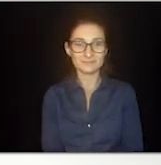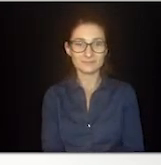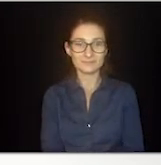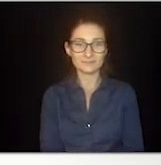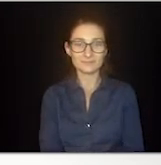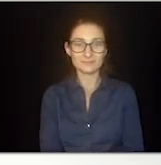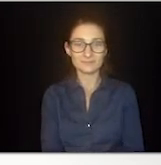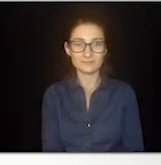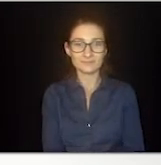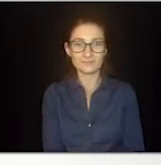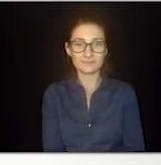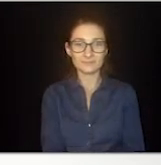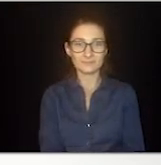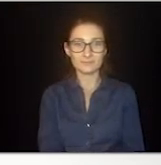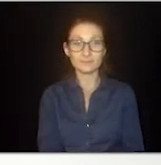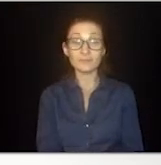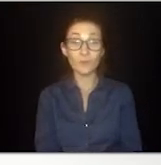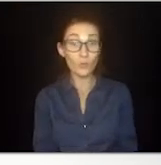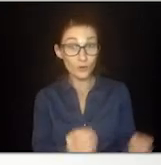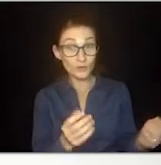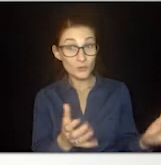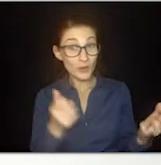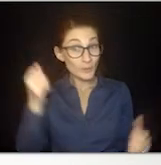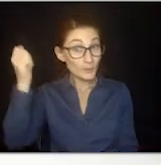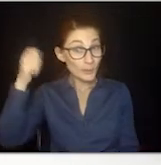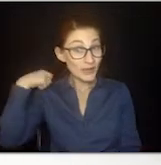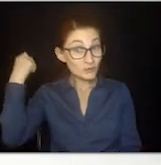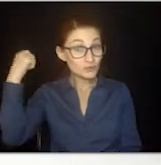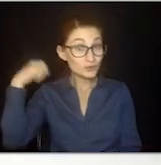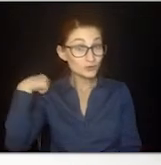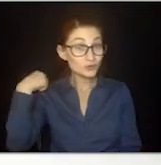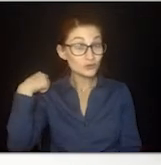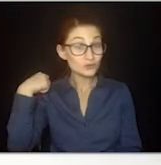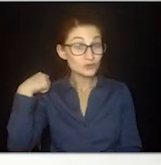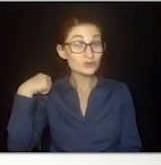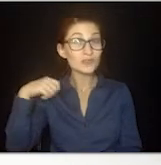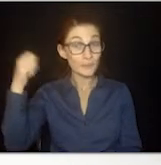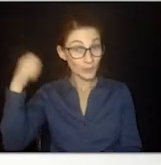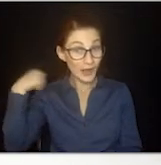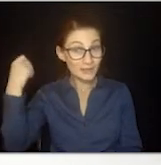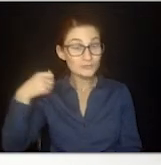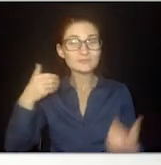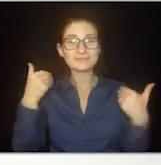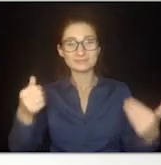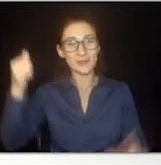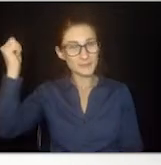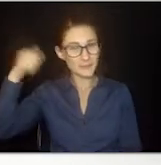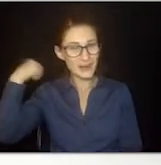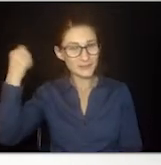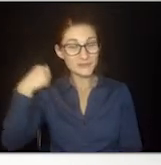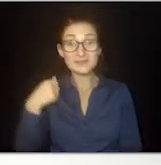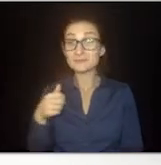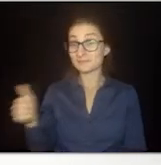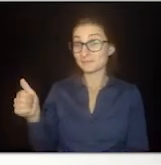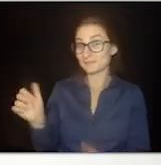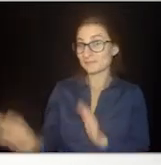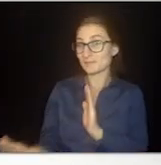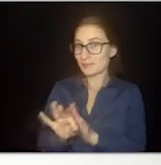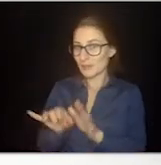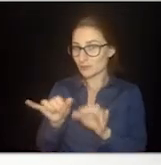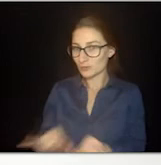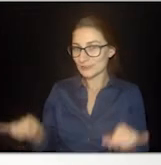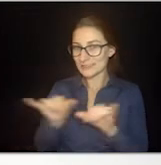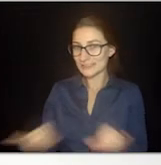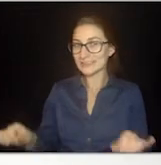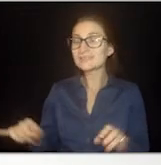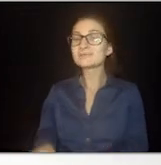think of how many of your kids love iPads. You want to brush? Let's brush your hair. So he picked his Ms.